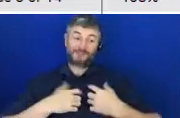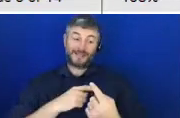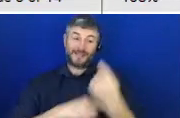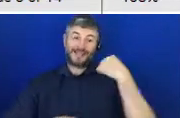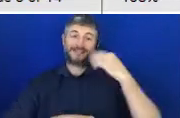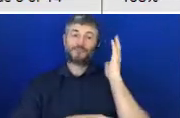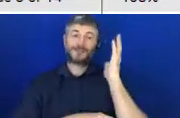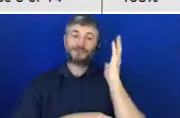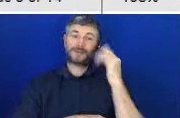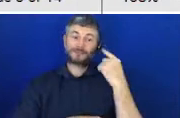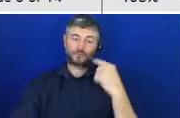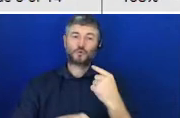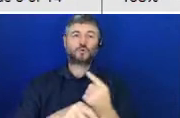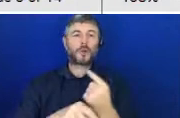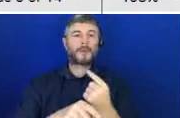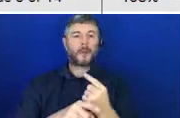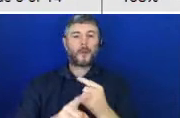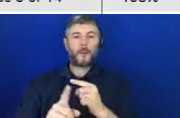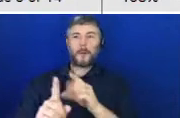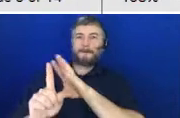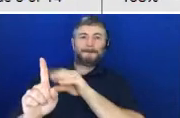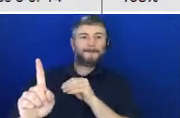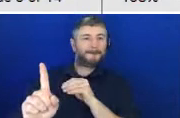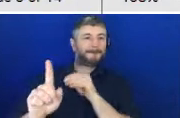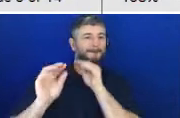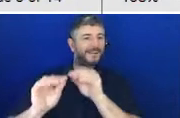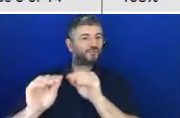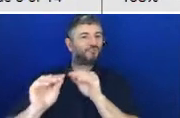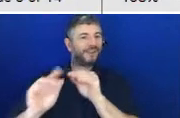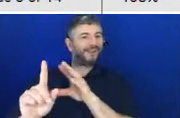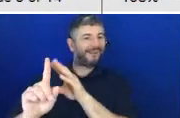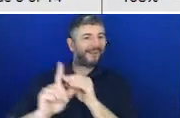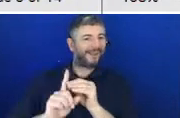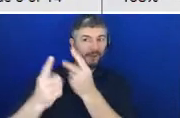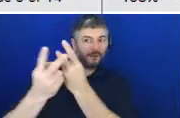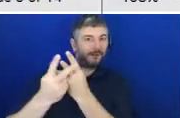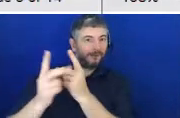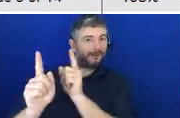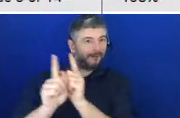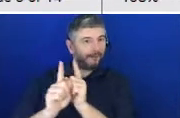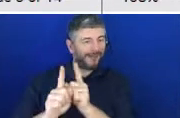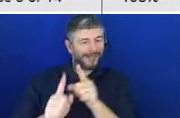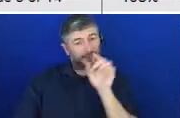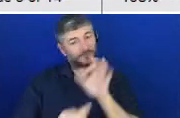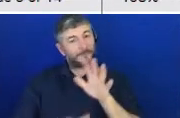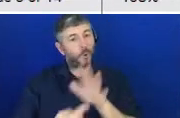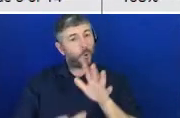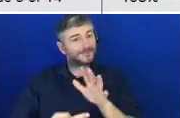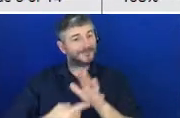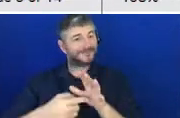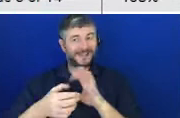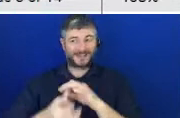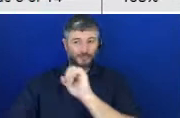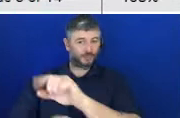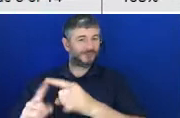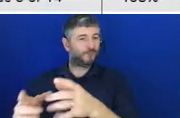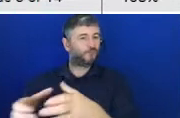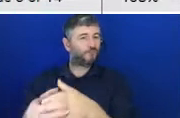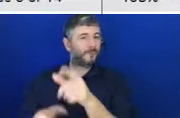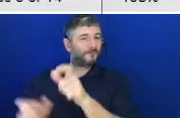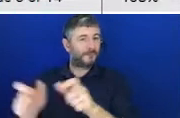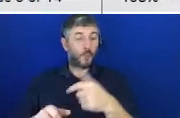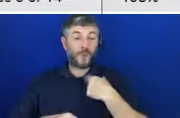when we talked about mentoring and how important that is for the group of individuals that you were talking about, because we find